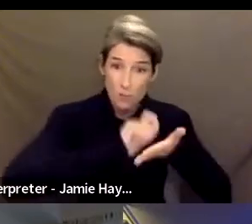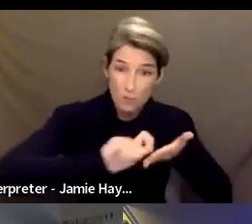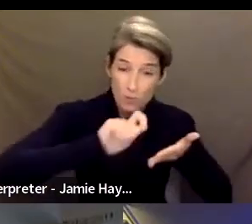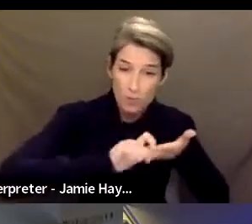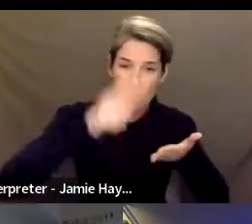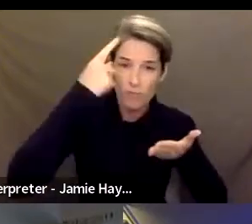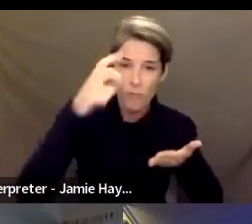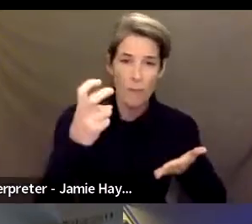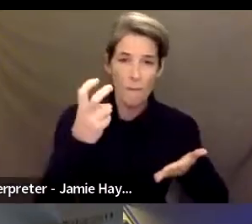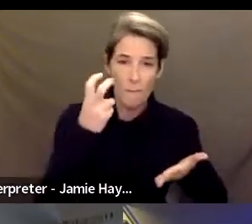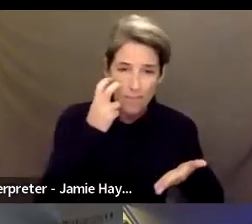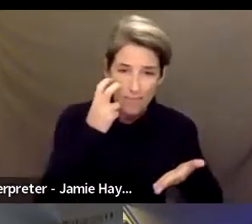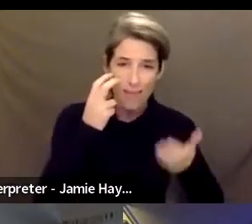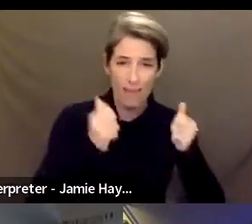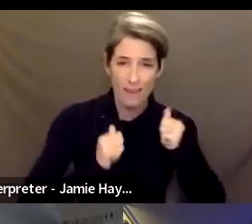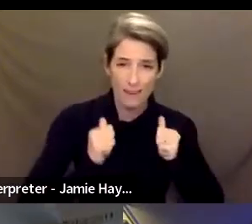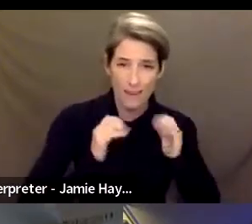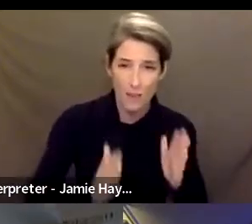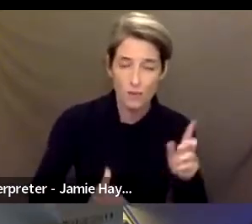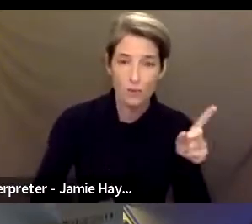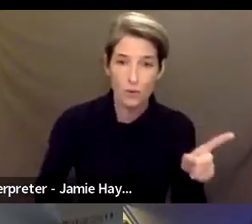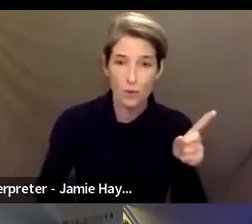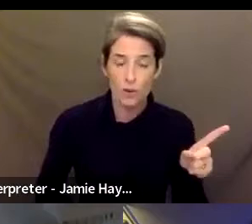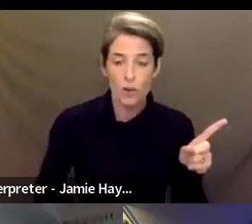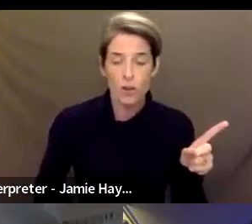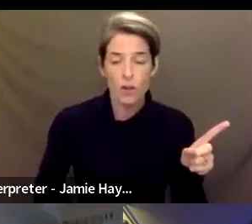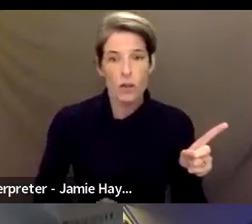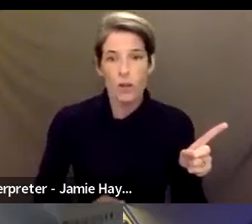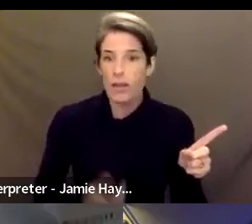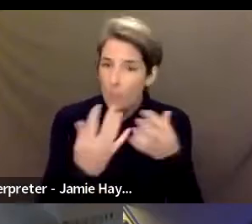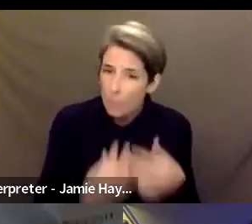And so for me,